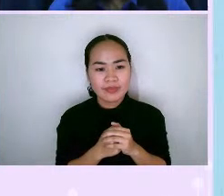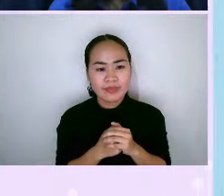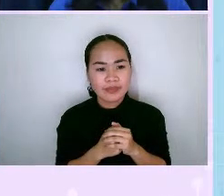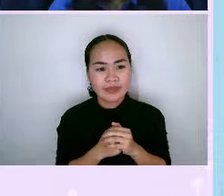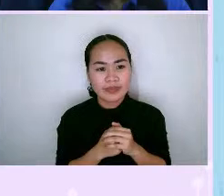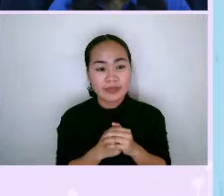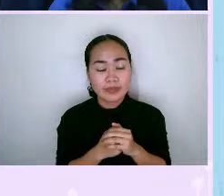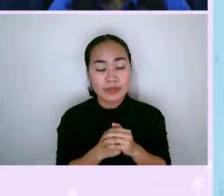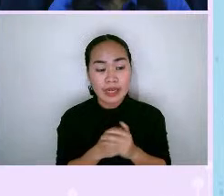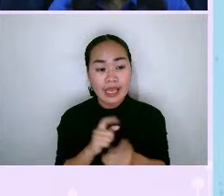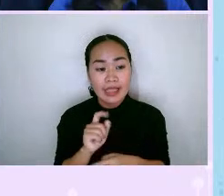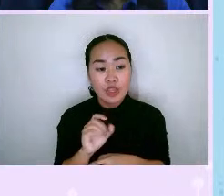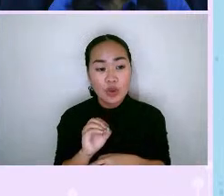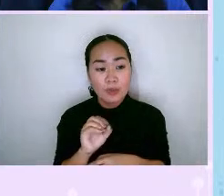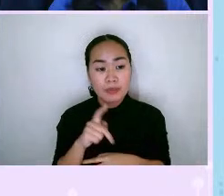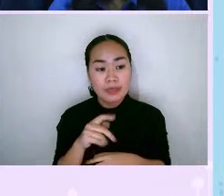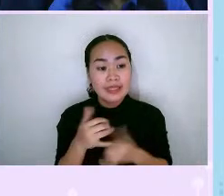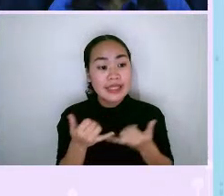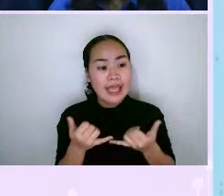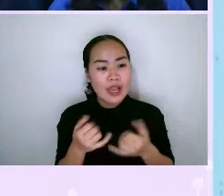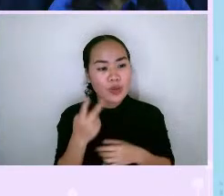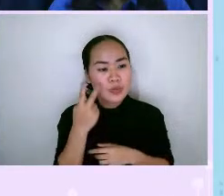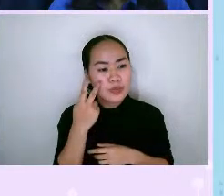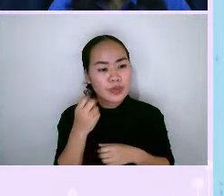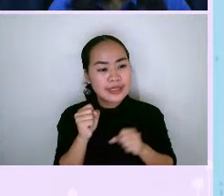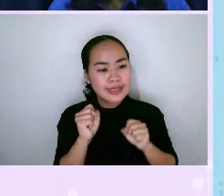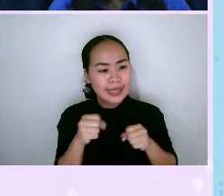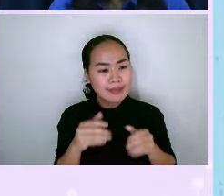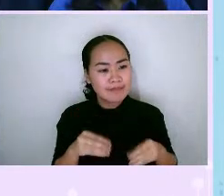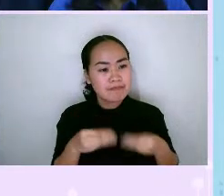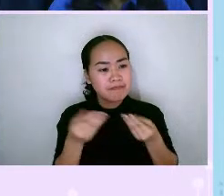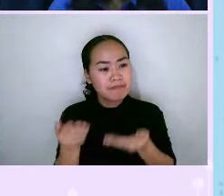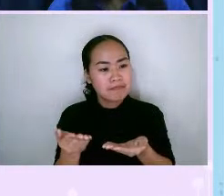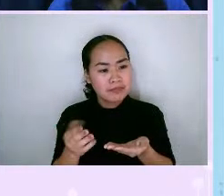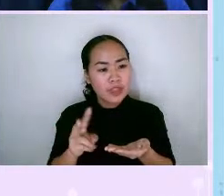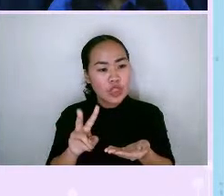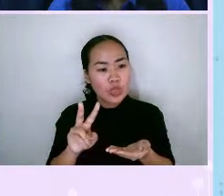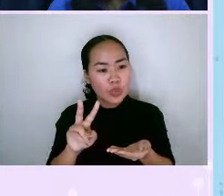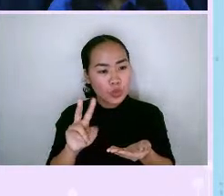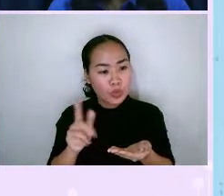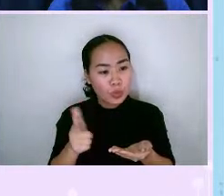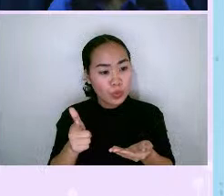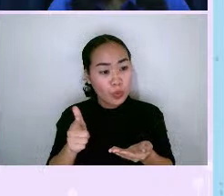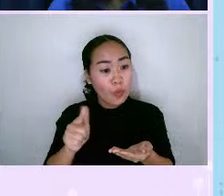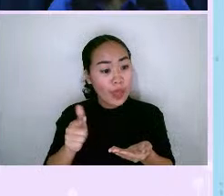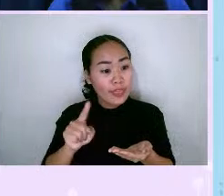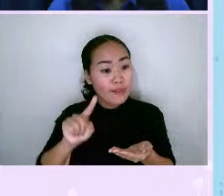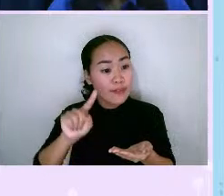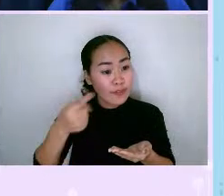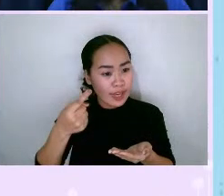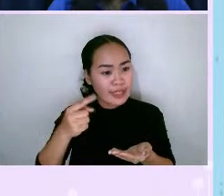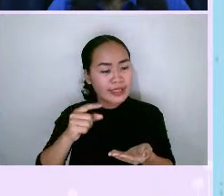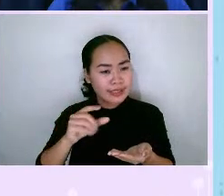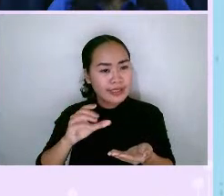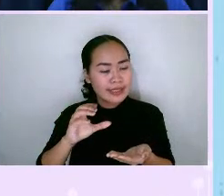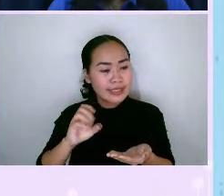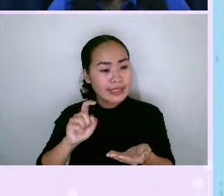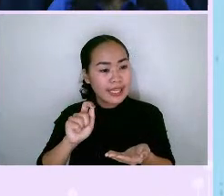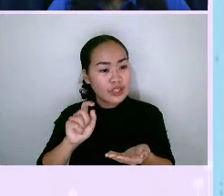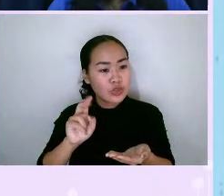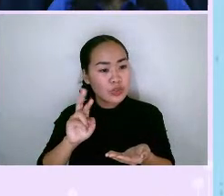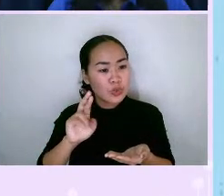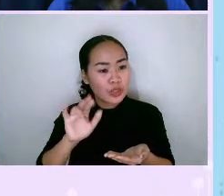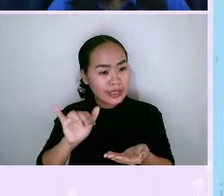The TOP also offers 21st century courses that can help develop your lifelong learning skills, digital literacy,